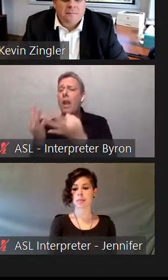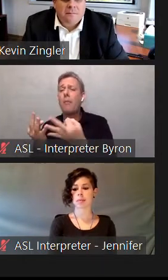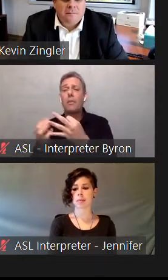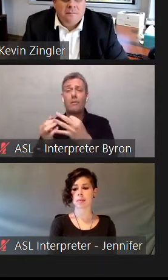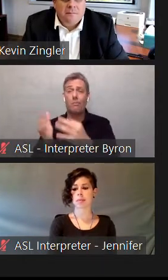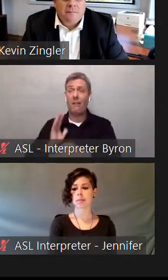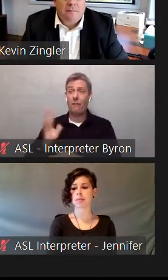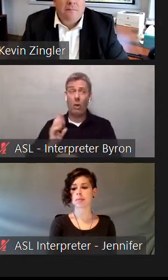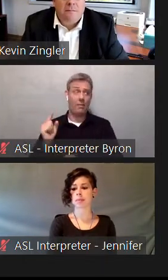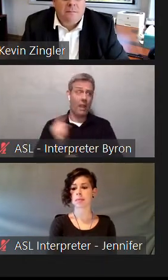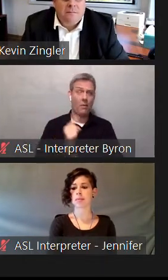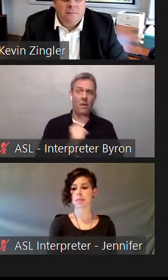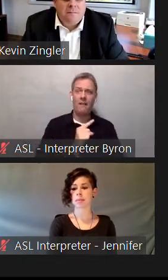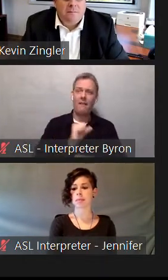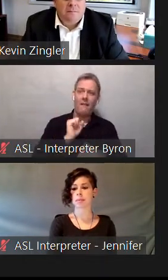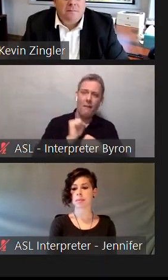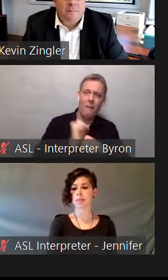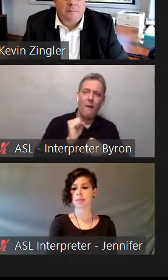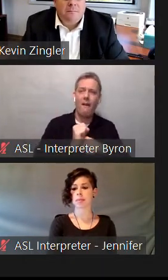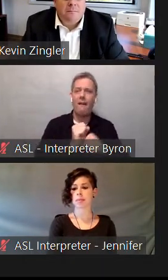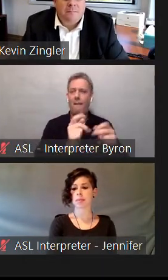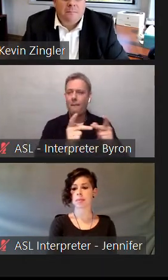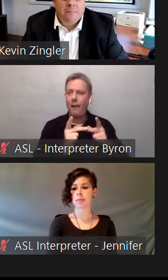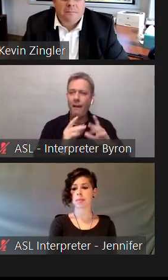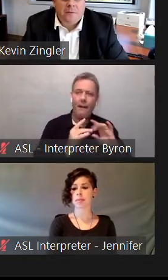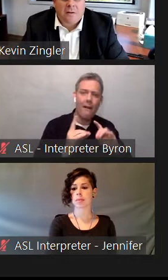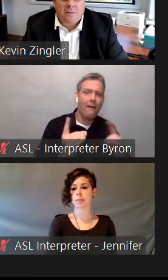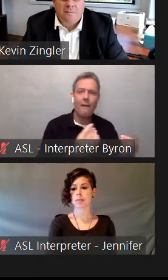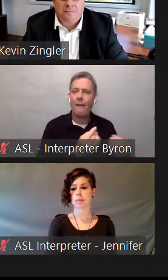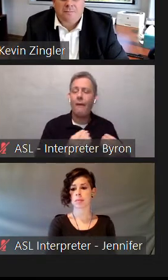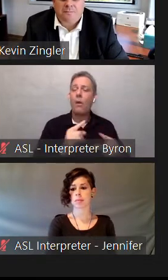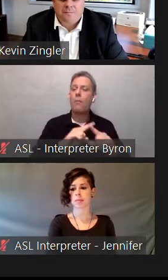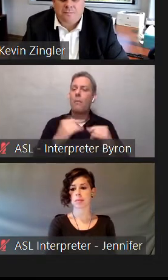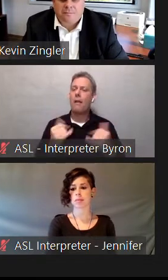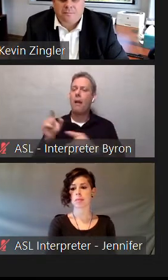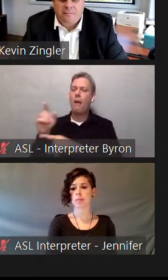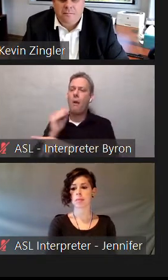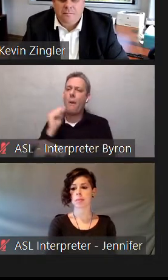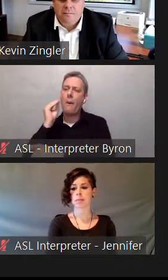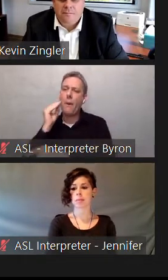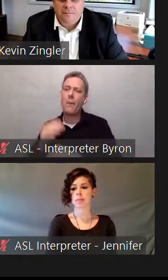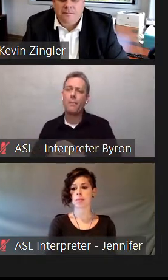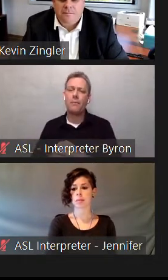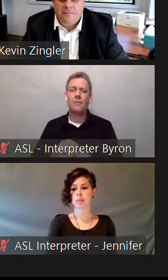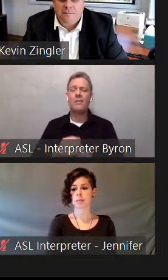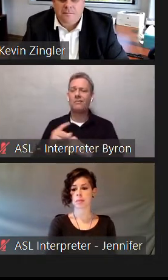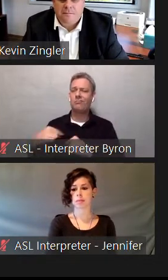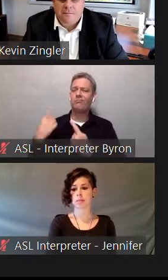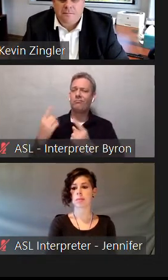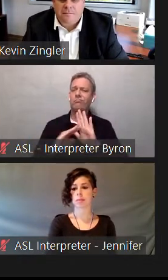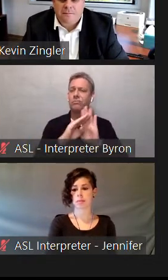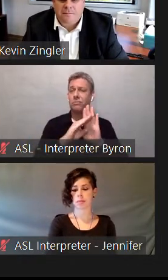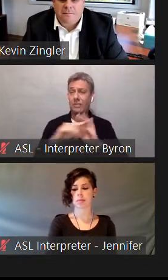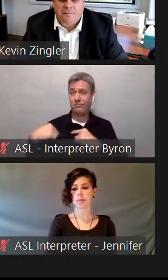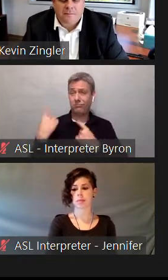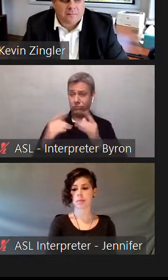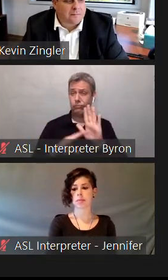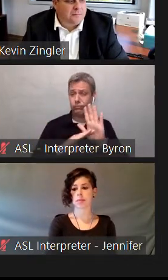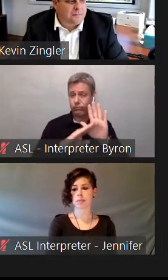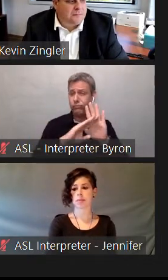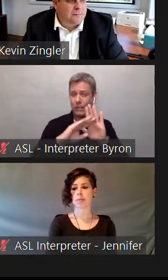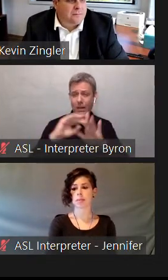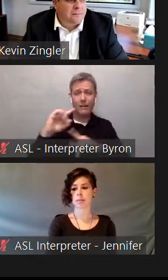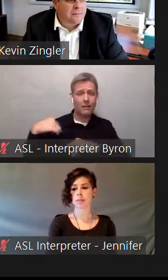doing this. And so self-direction has slowed off. It's peaked, it's always grown over the years, but here again,